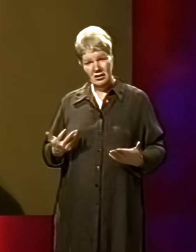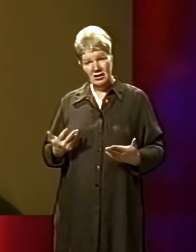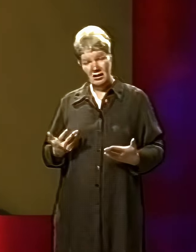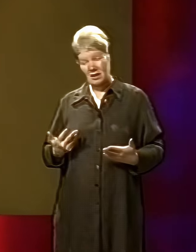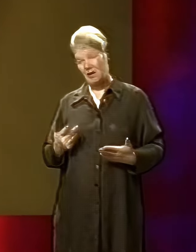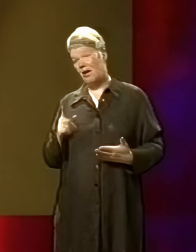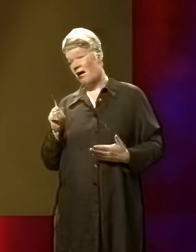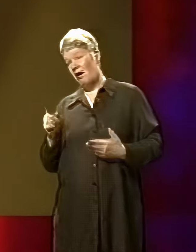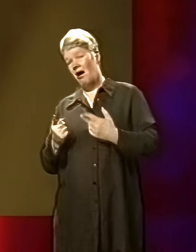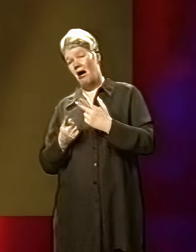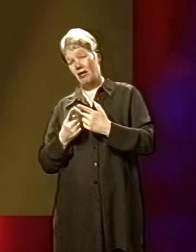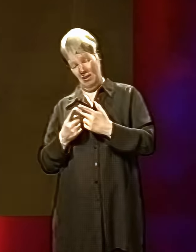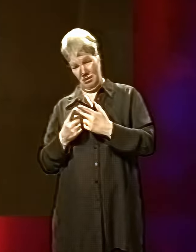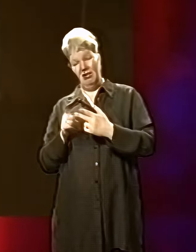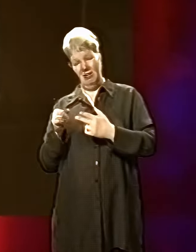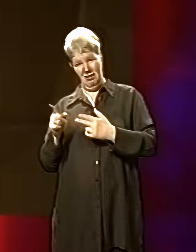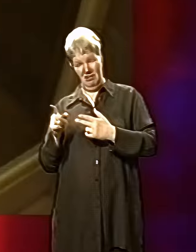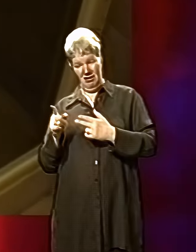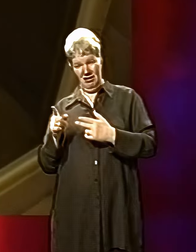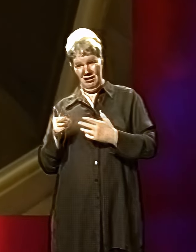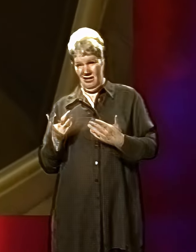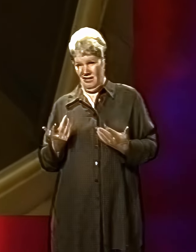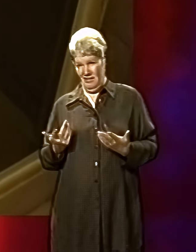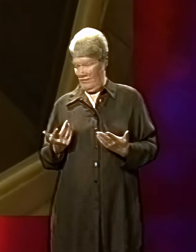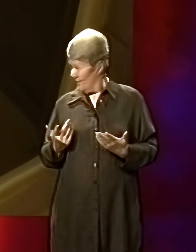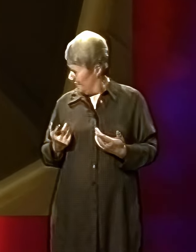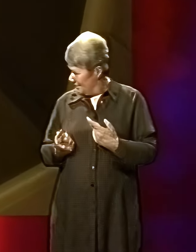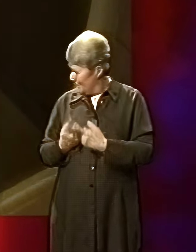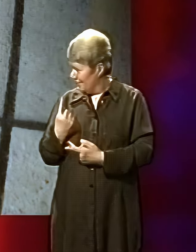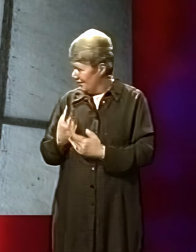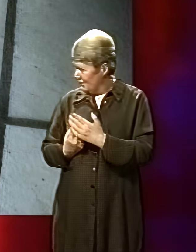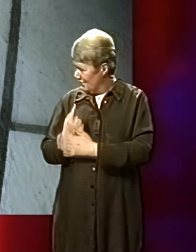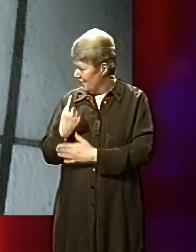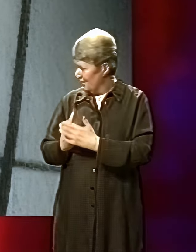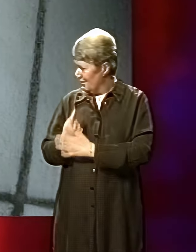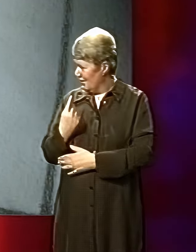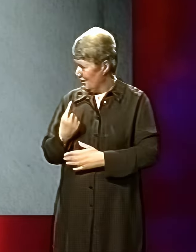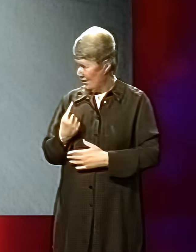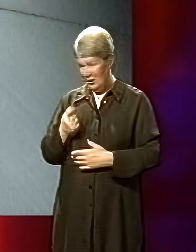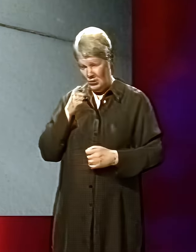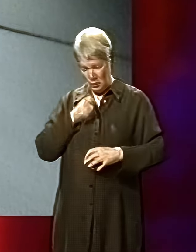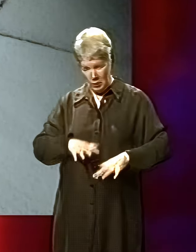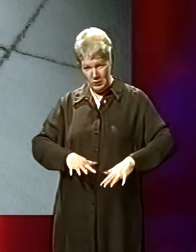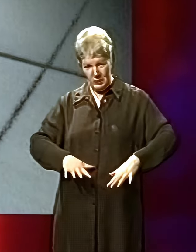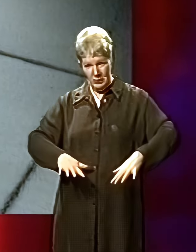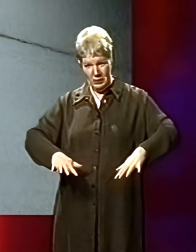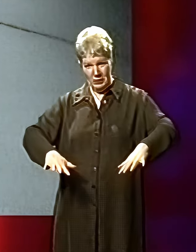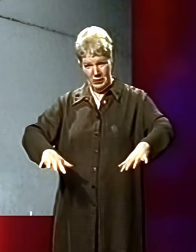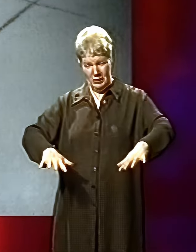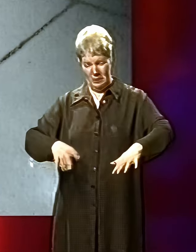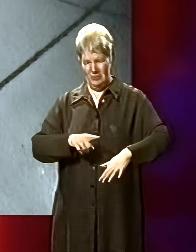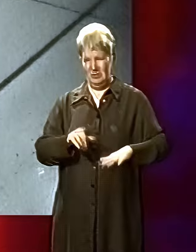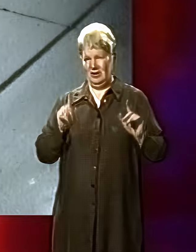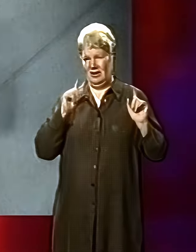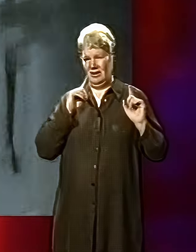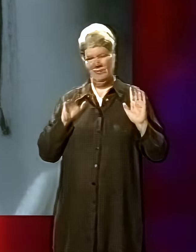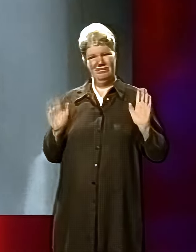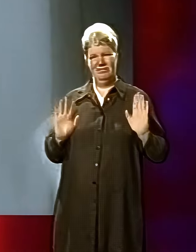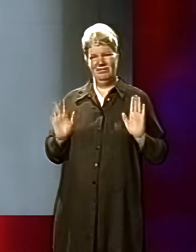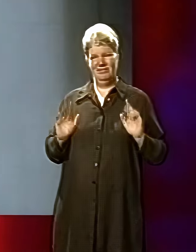as for the ones at First Motorway's Bolton West site, With all that water on the floor, you might mistake this for a shower